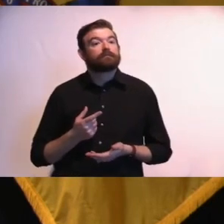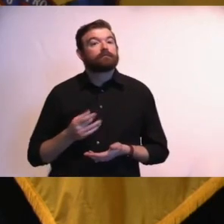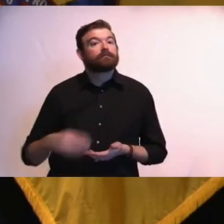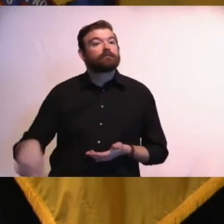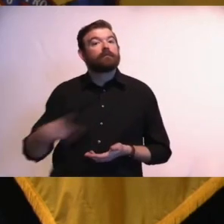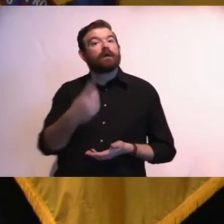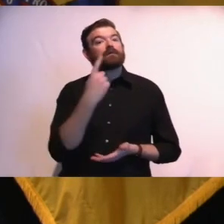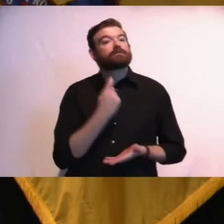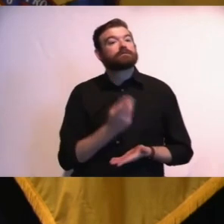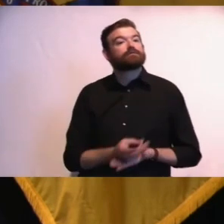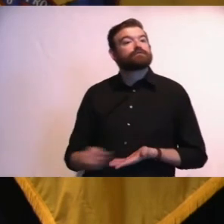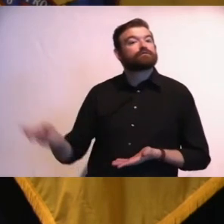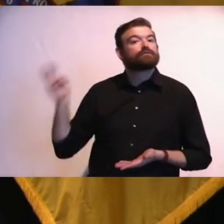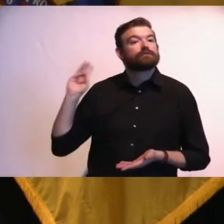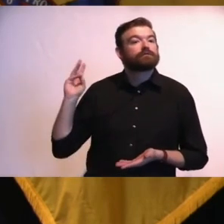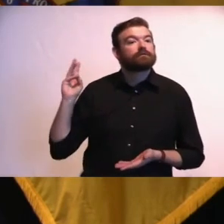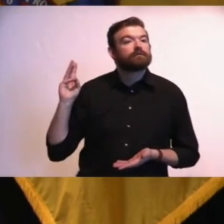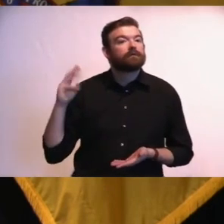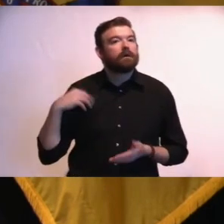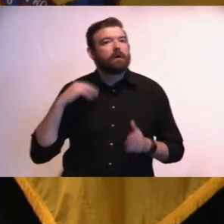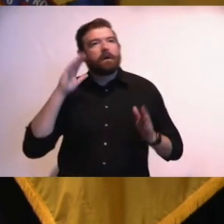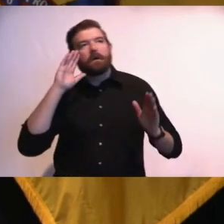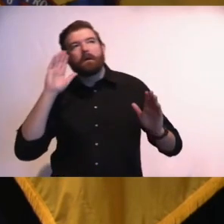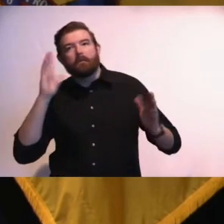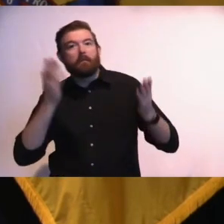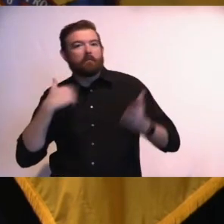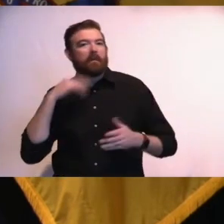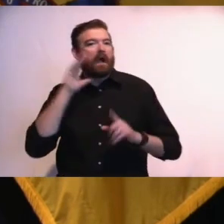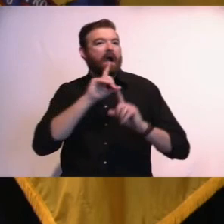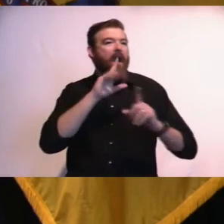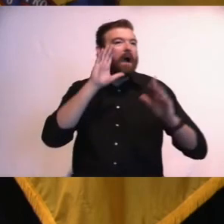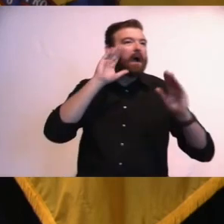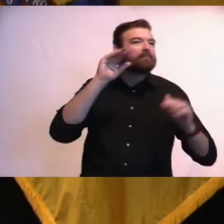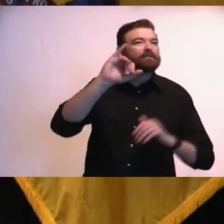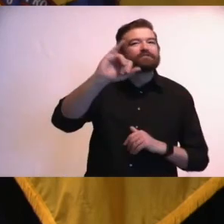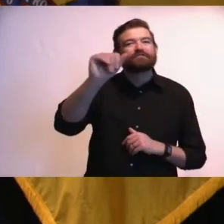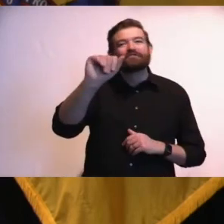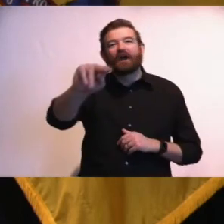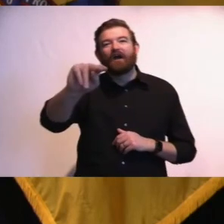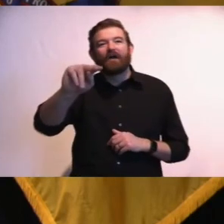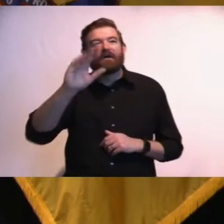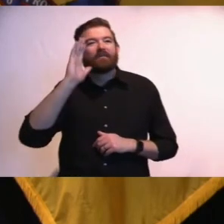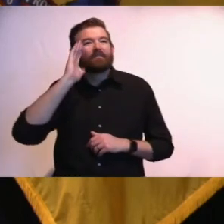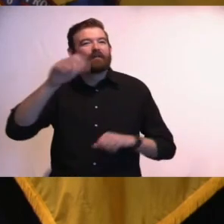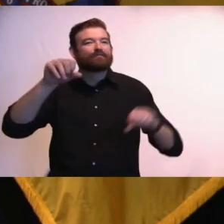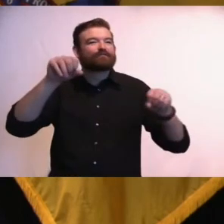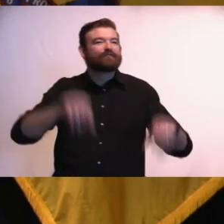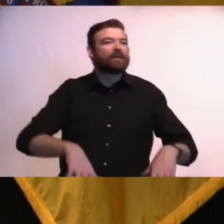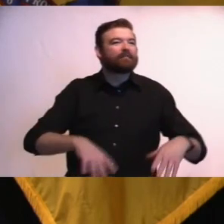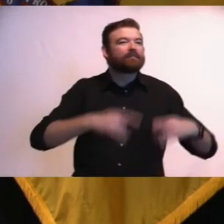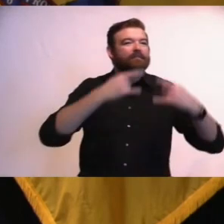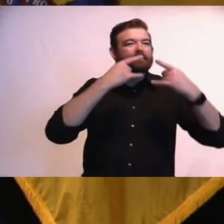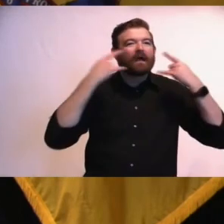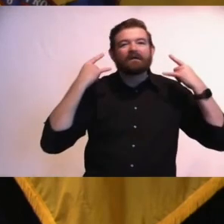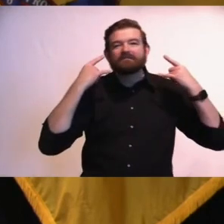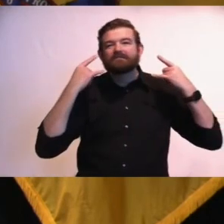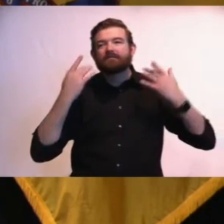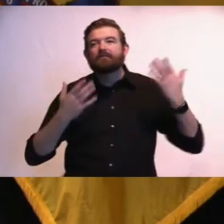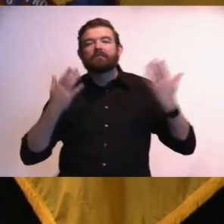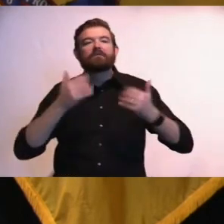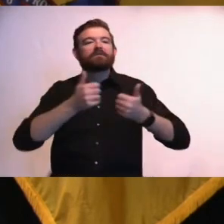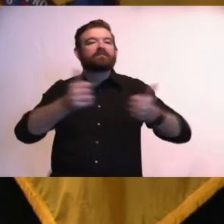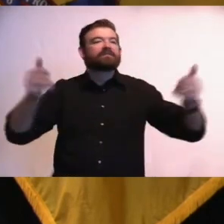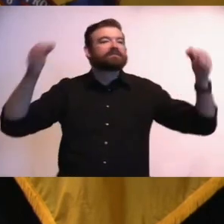at midnight, we might have been able to shift to a different reality? Yeah, I did have that hope.